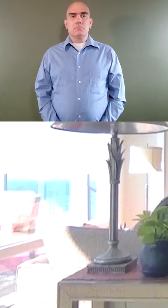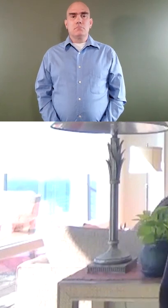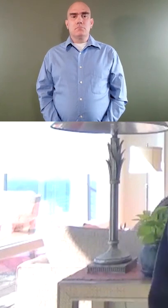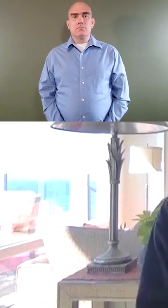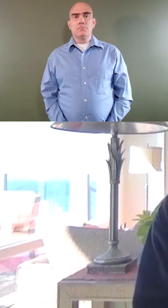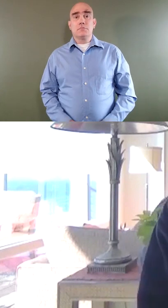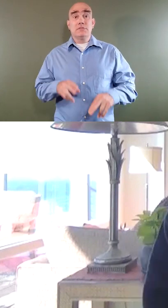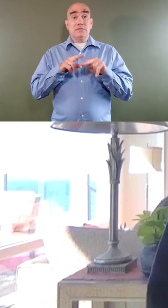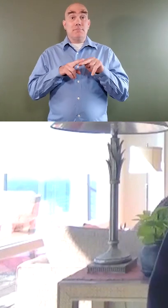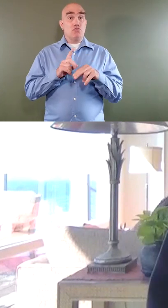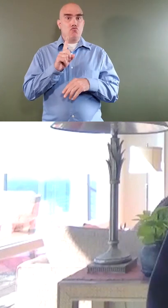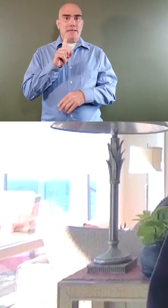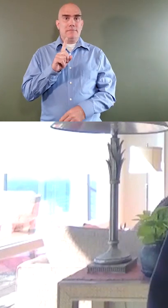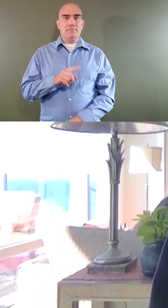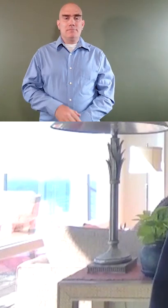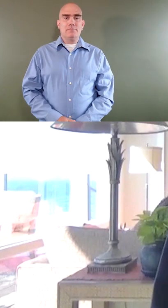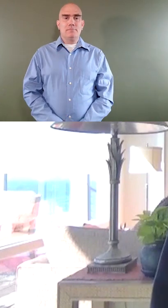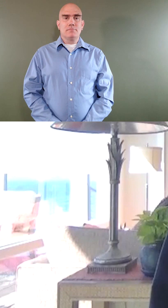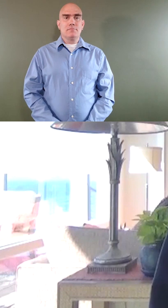Sitting up straight.